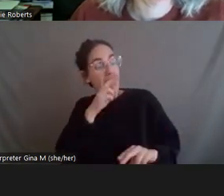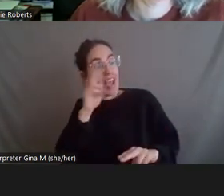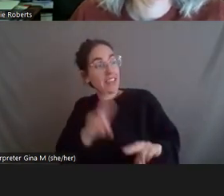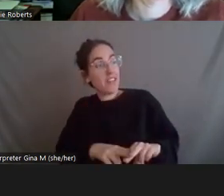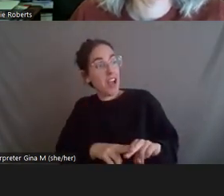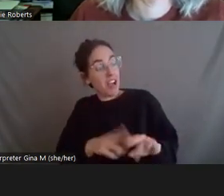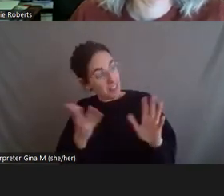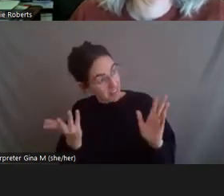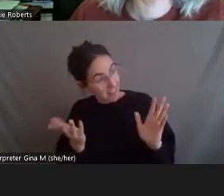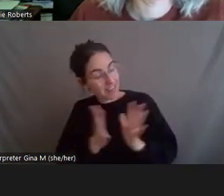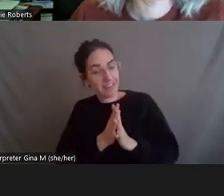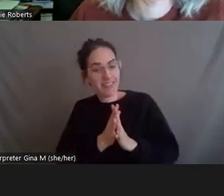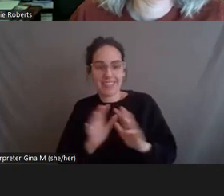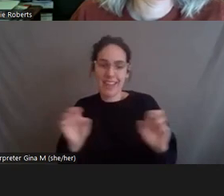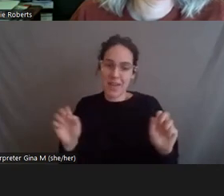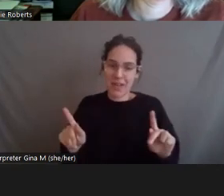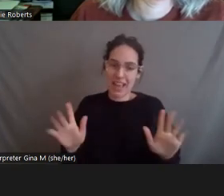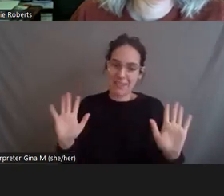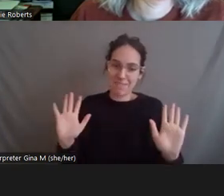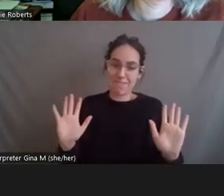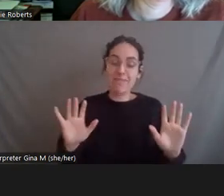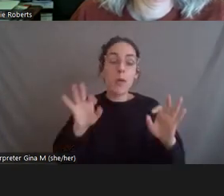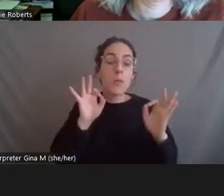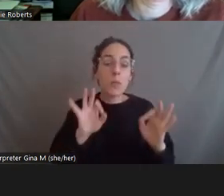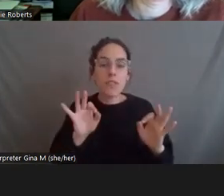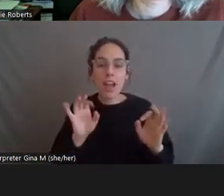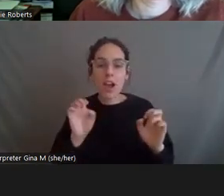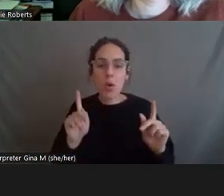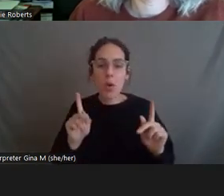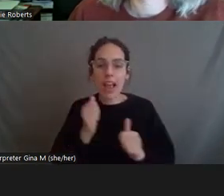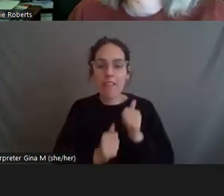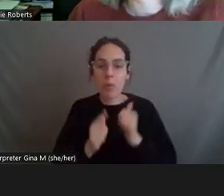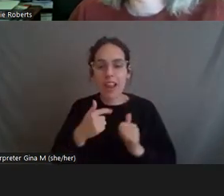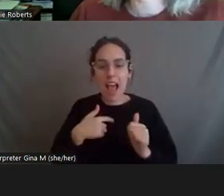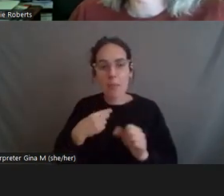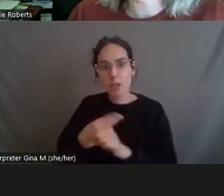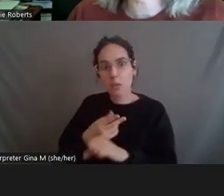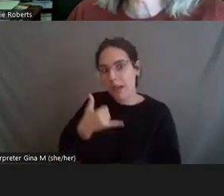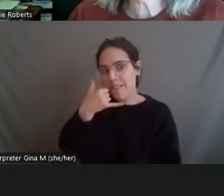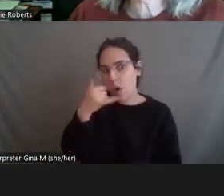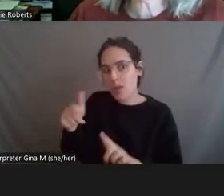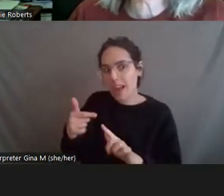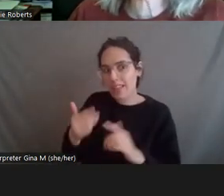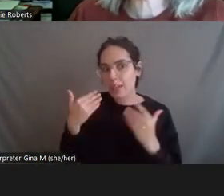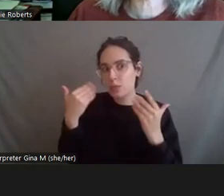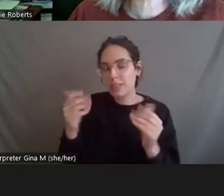fun. Okay. Perfect. All right, everyone, let me switch over to my phone and we'll go ahead with our virtual tour.